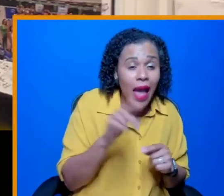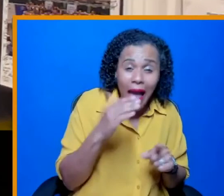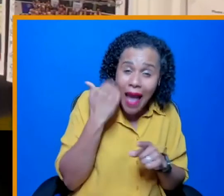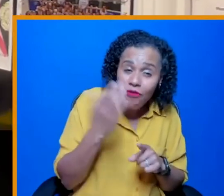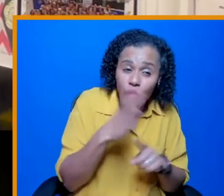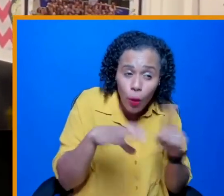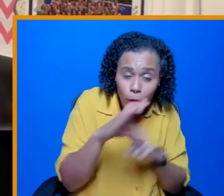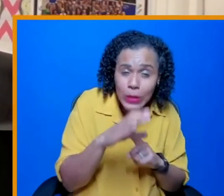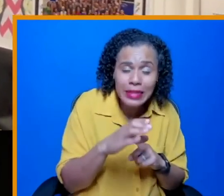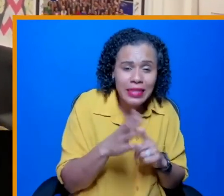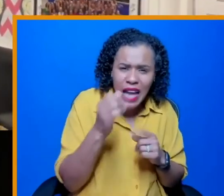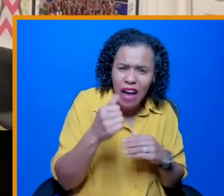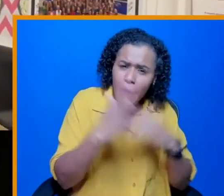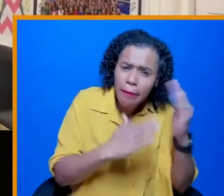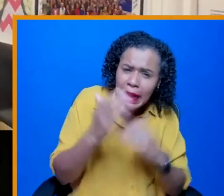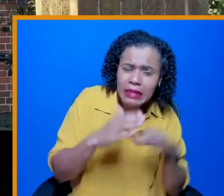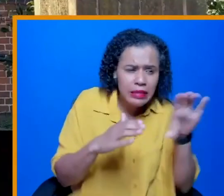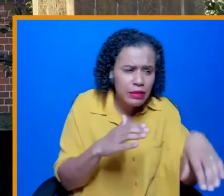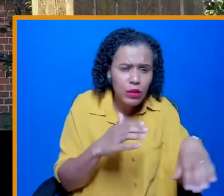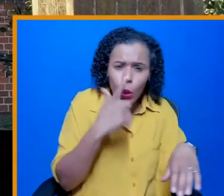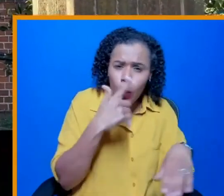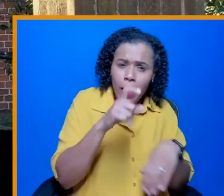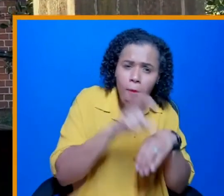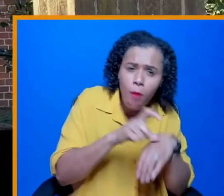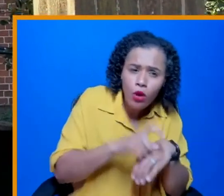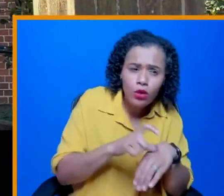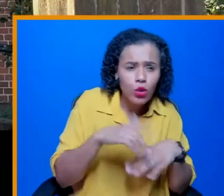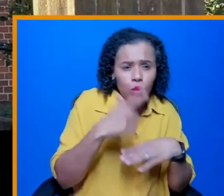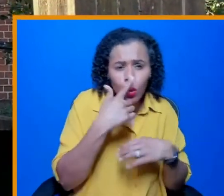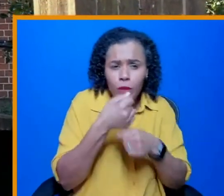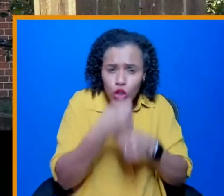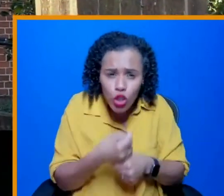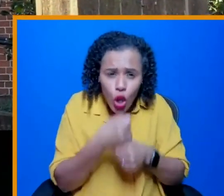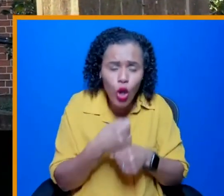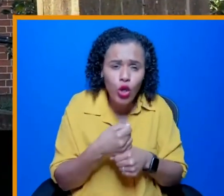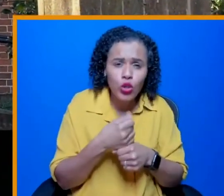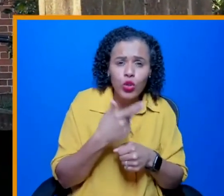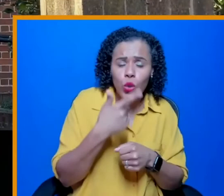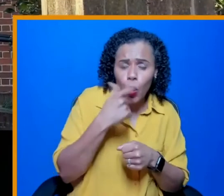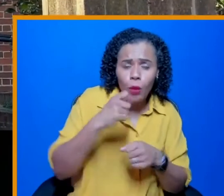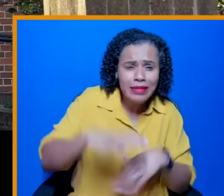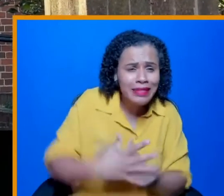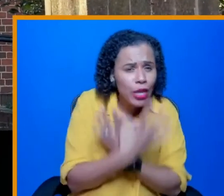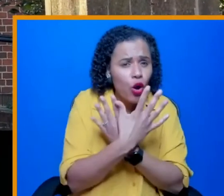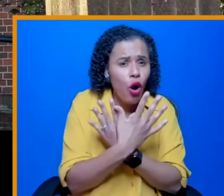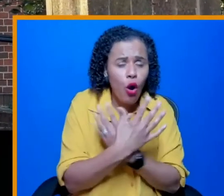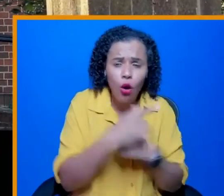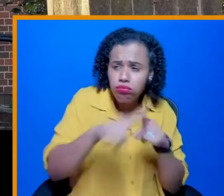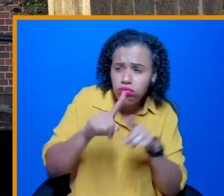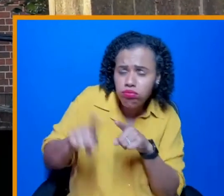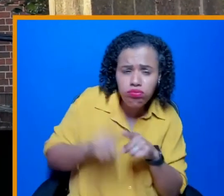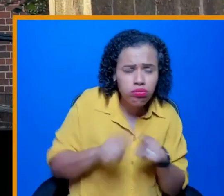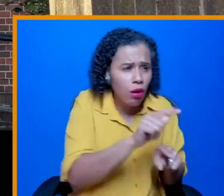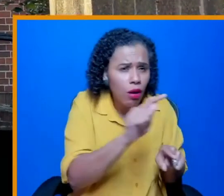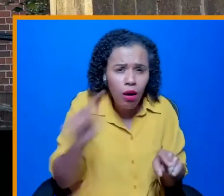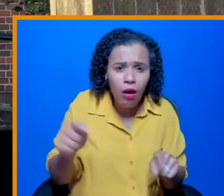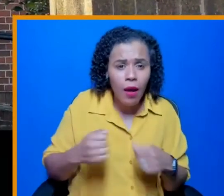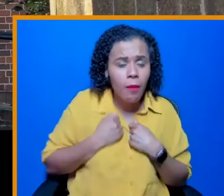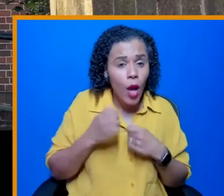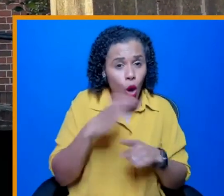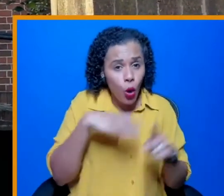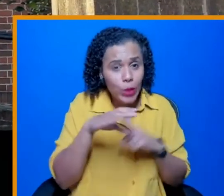places of worship, like a mosque, or a church, or a synagogue. Or in the case here within the community that I reside in,